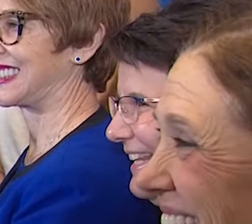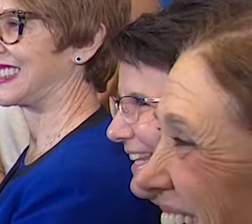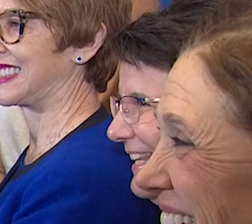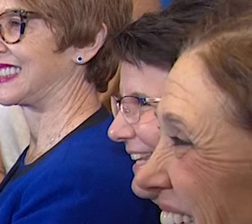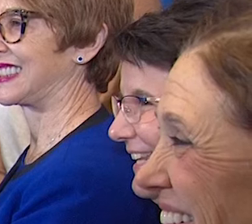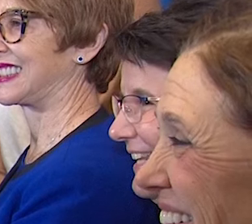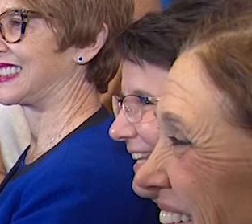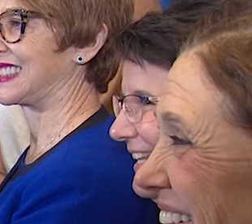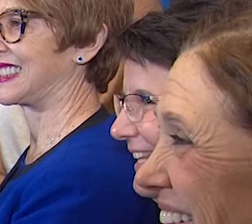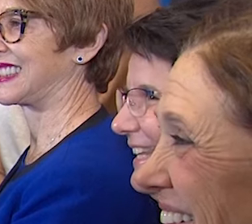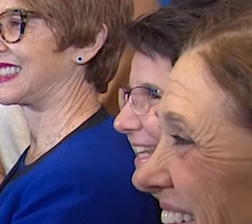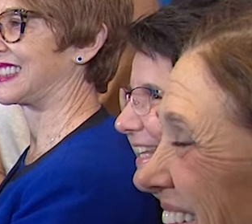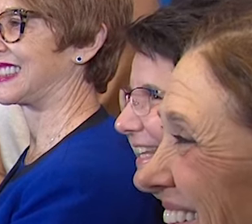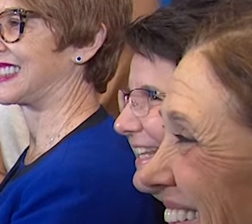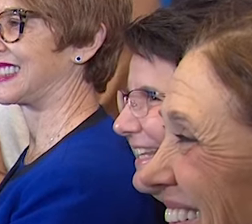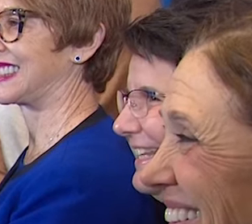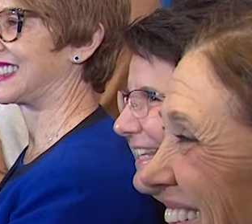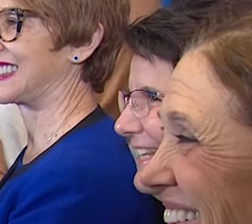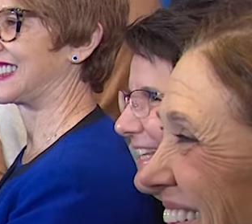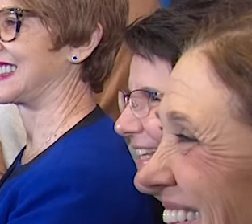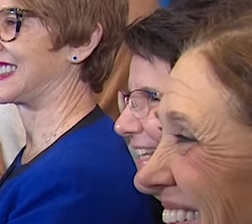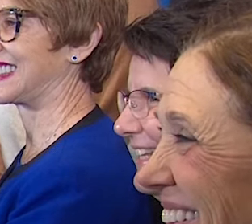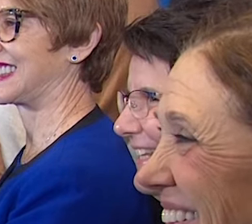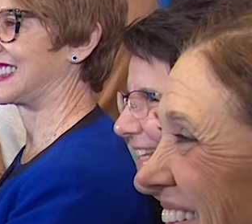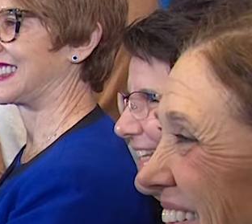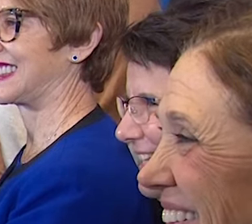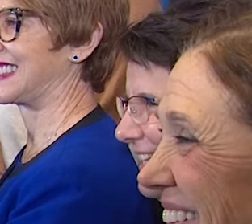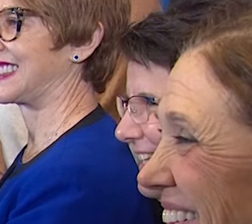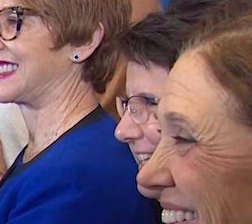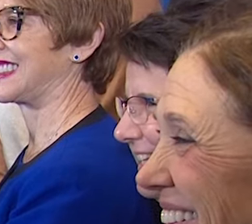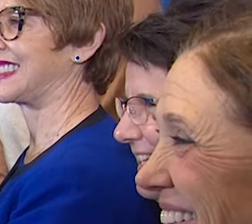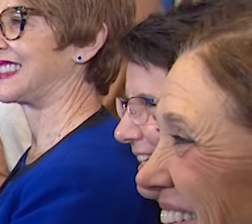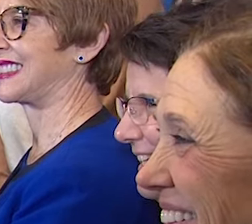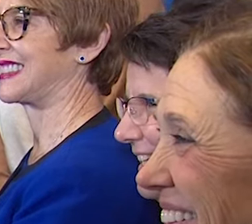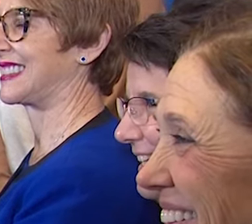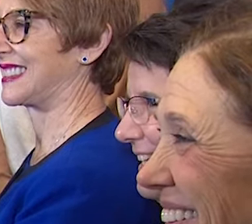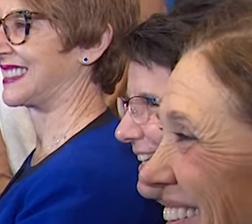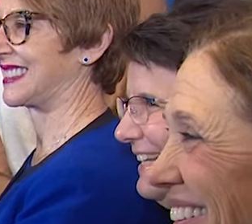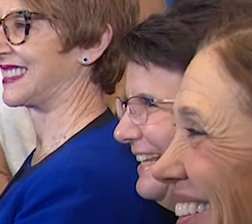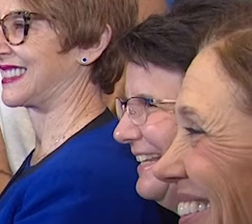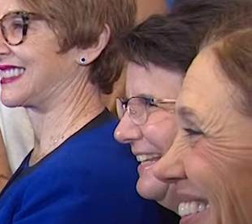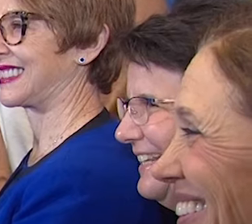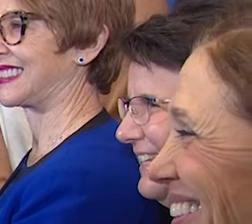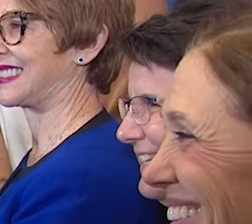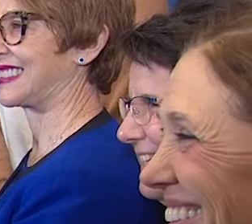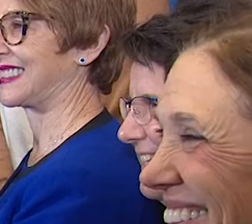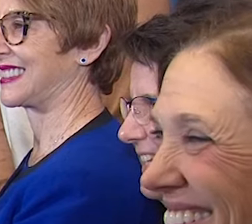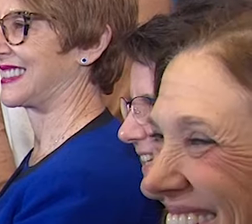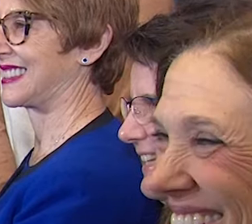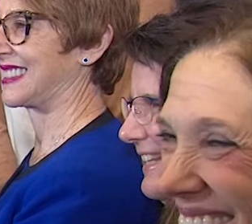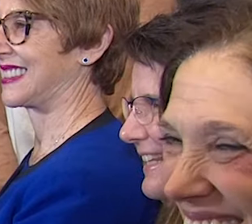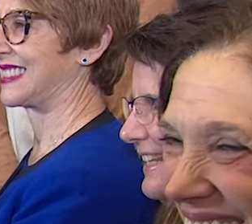And the recipient of $10 million is the City of White Plains.